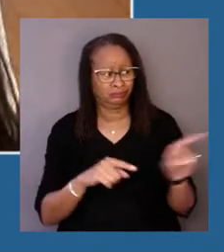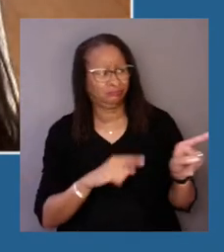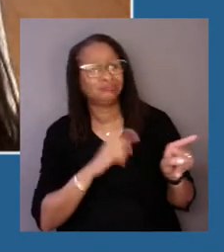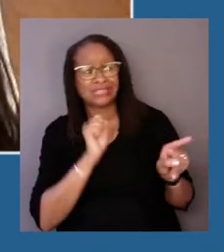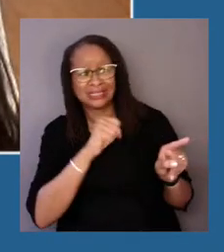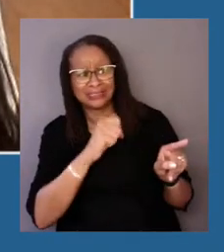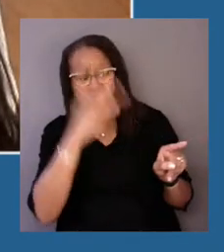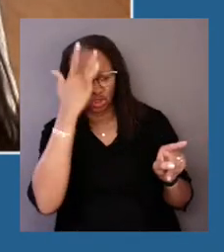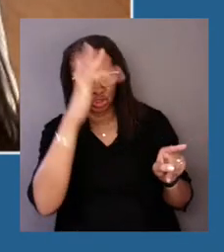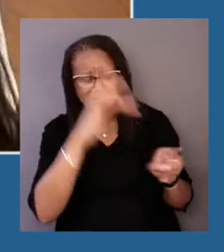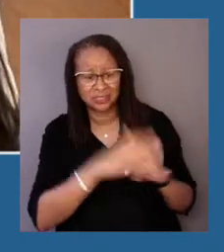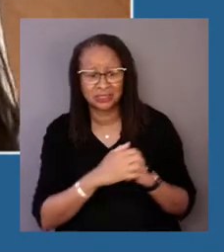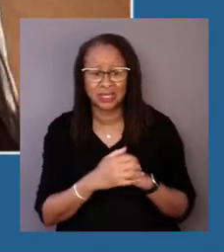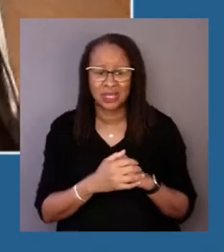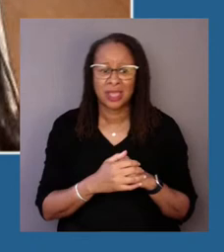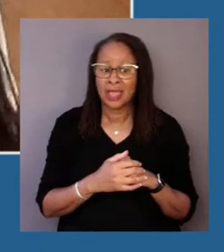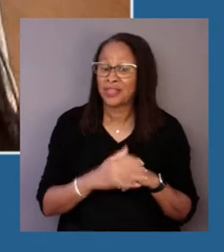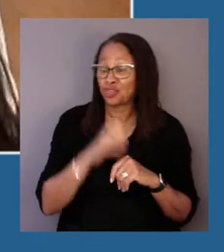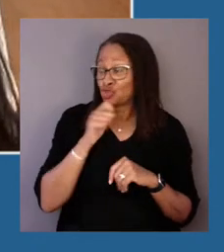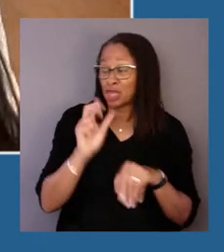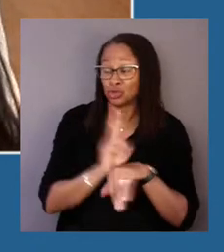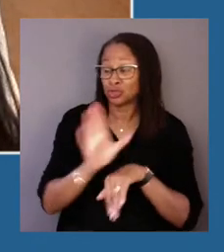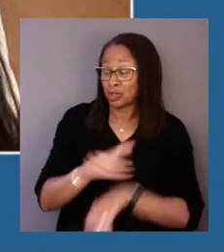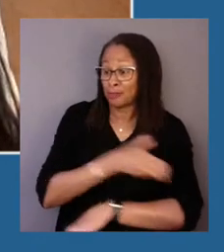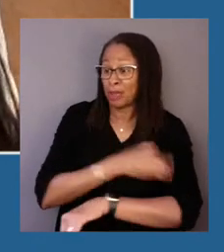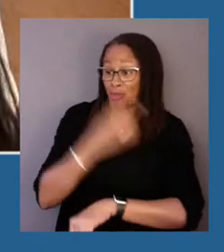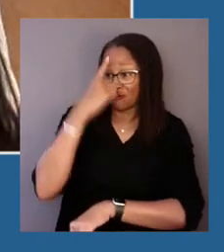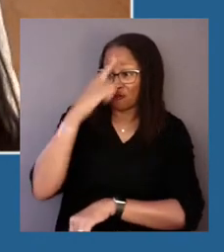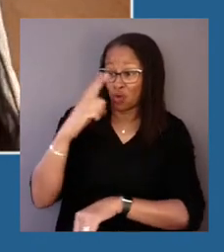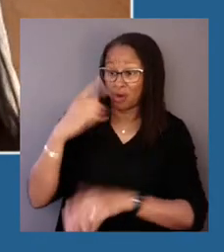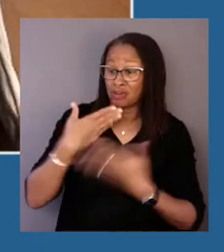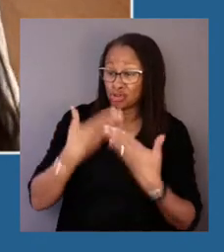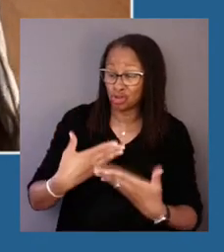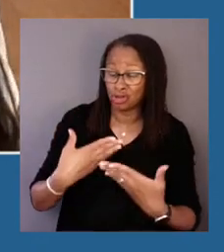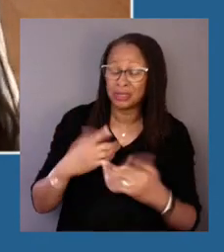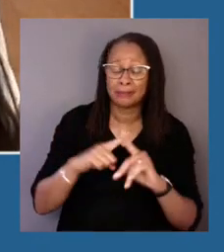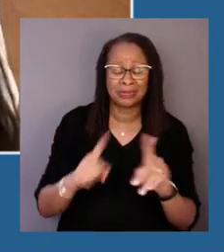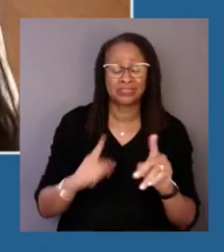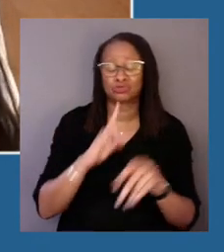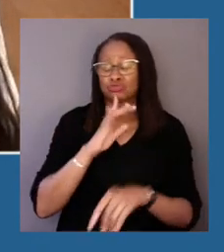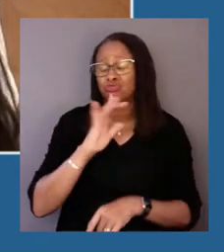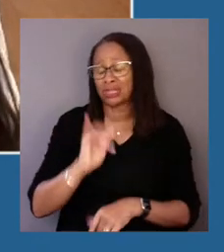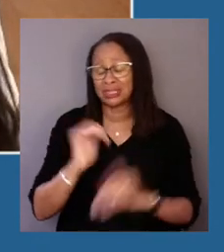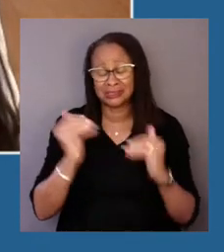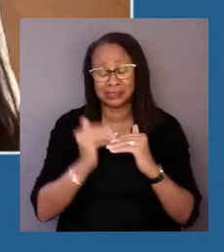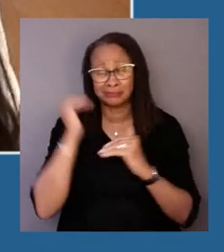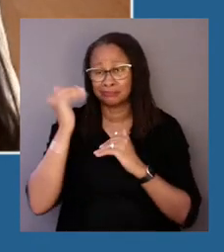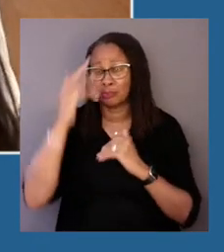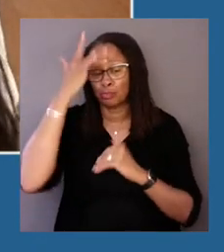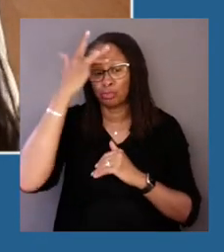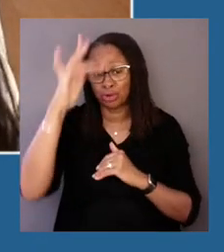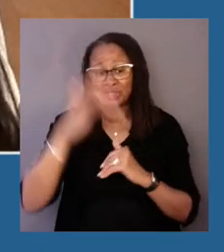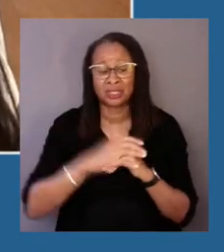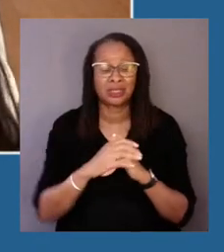They were not using their power for good, but it's an extraordinarily brilliant rhetorical move on their